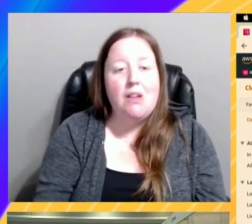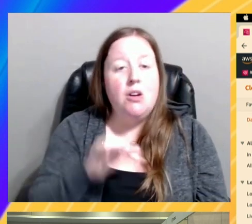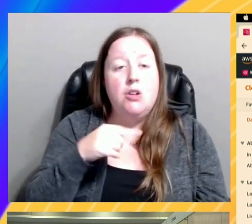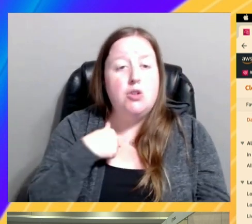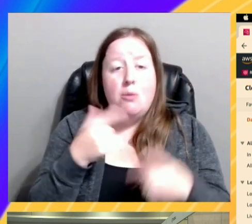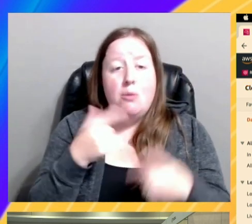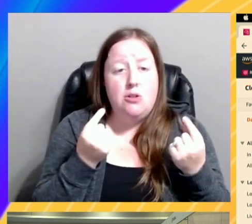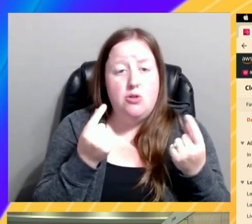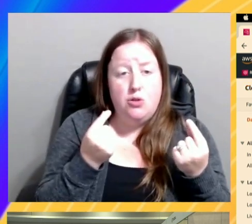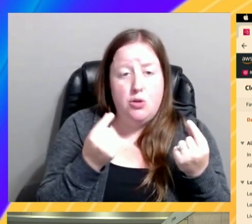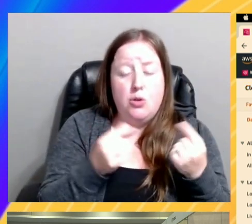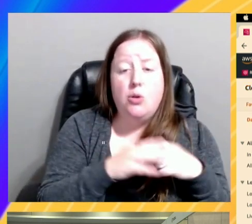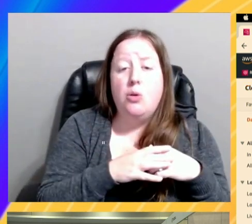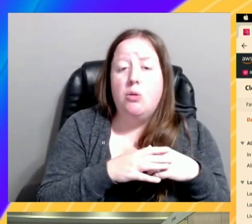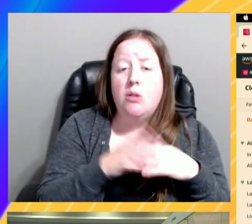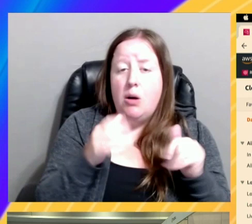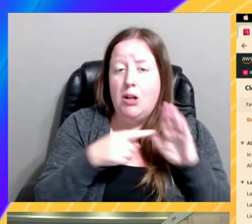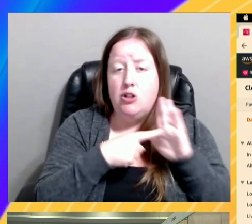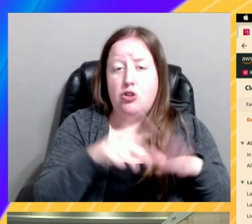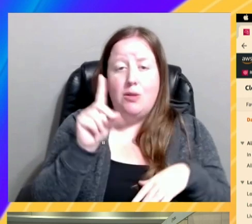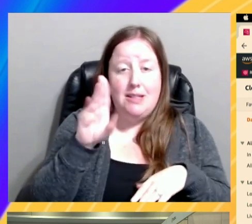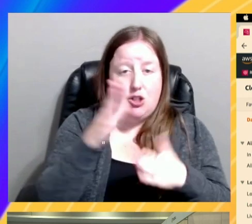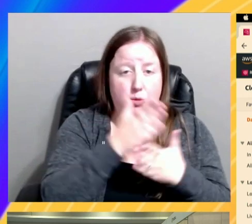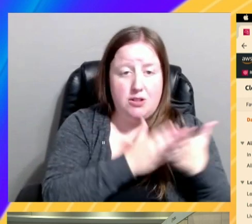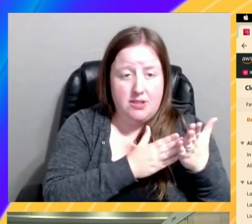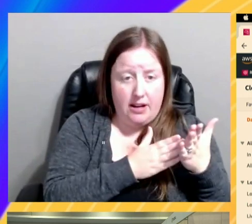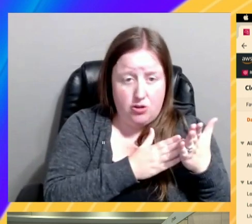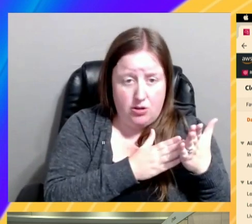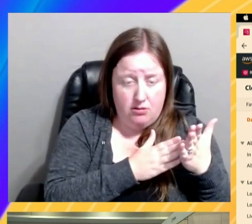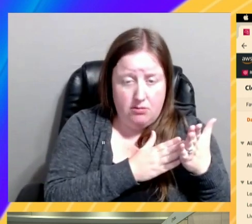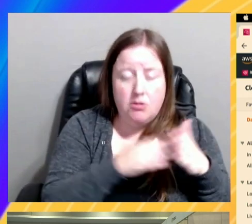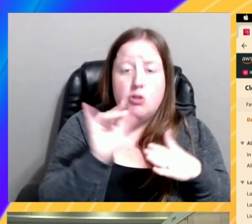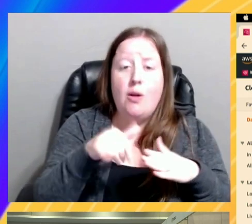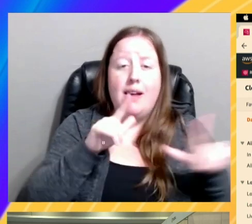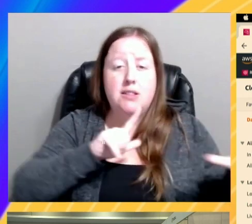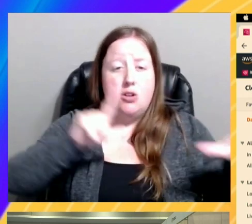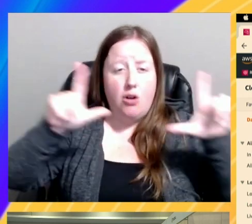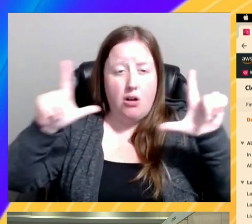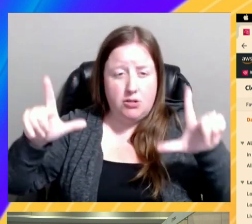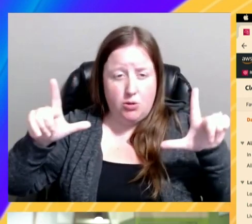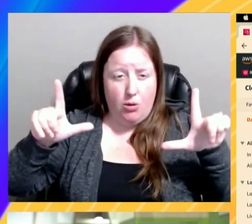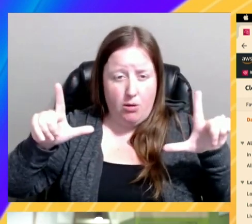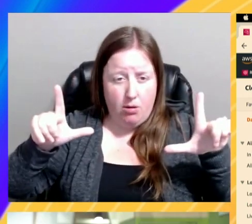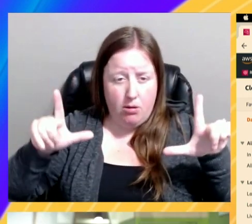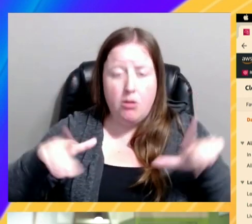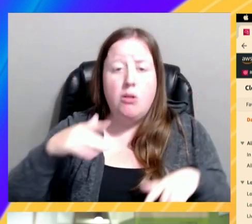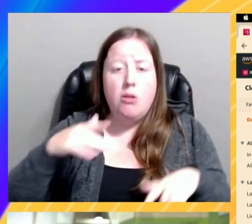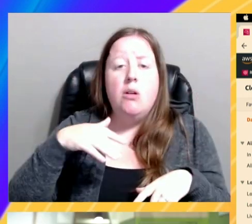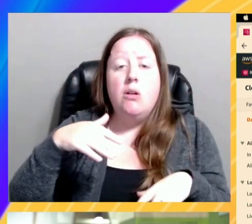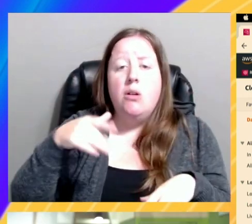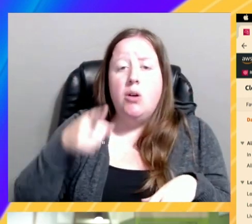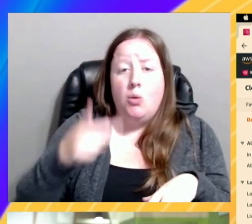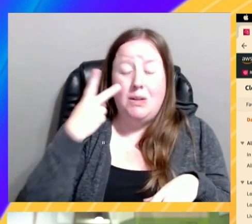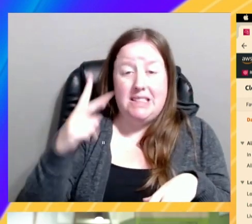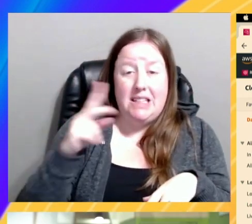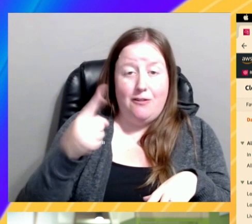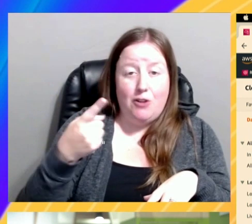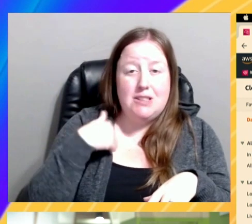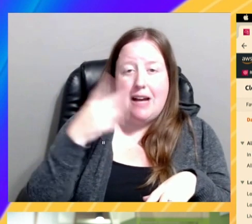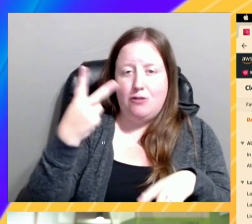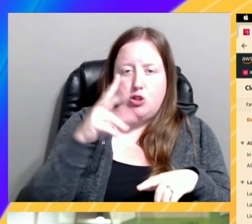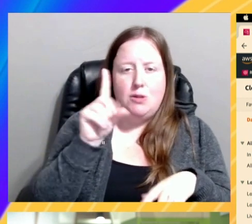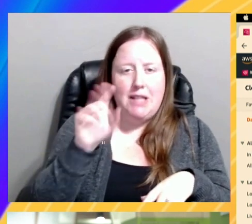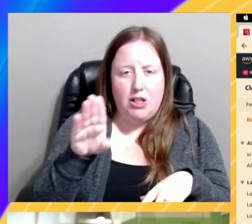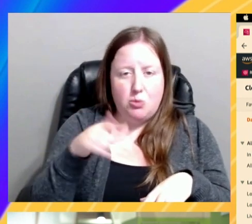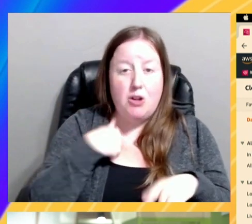want to take you to the dashboard section. So this is the CloudWatch console. And what you'll see at first is that there's two kinds of dashboards. There's custom